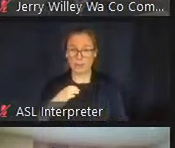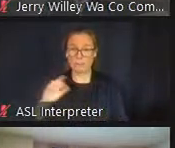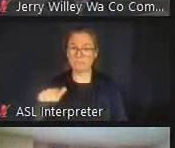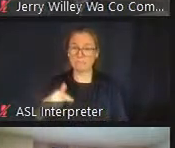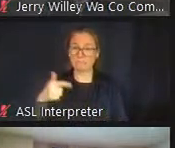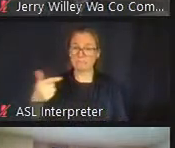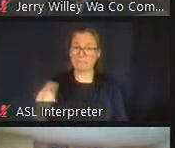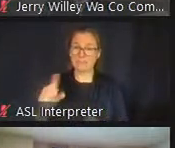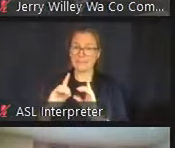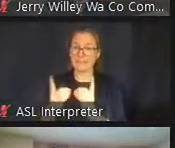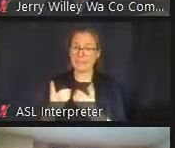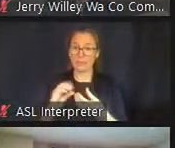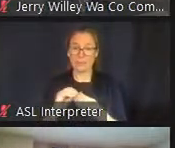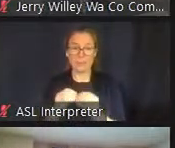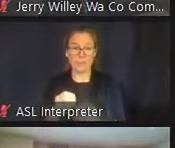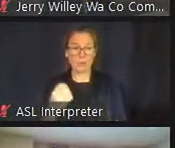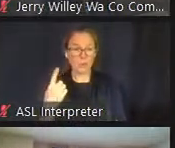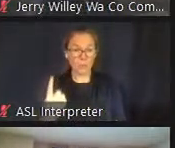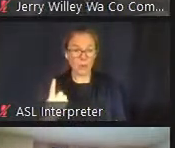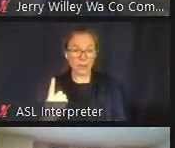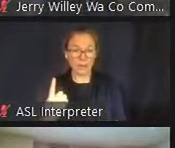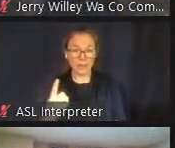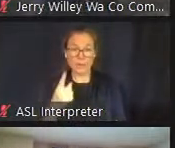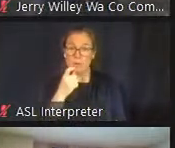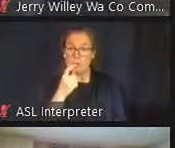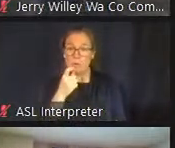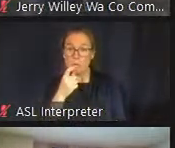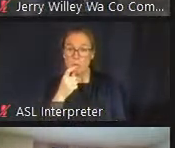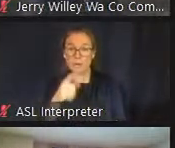District 1 Commissioner, Nafisa Fai.